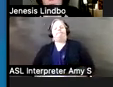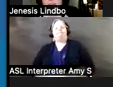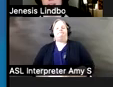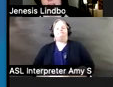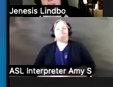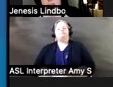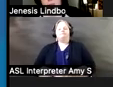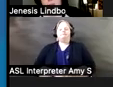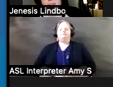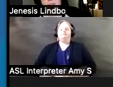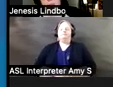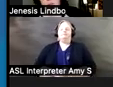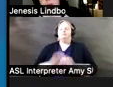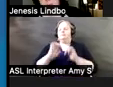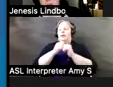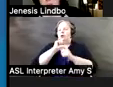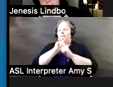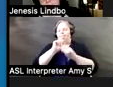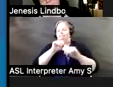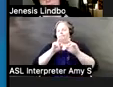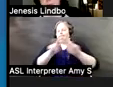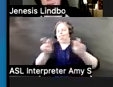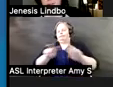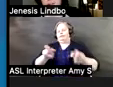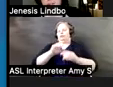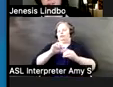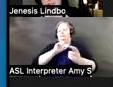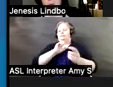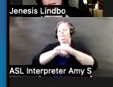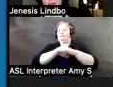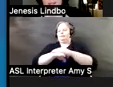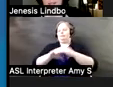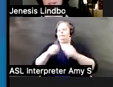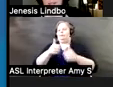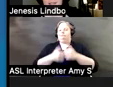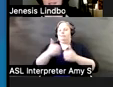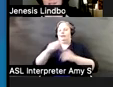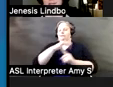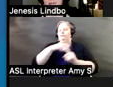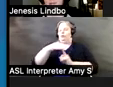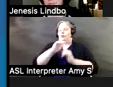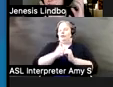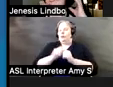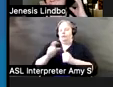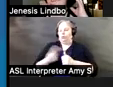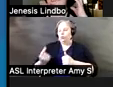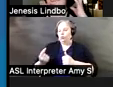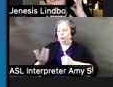So how can we assess for an accessible gaming environment? Step one.